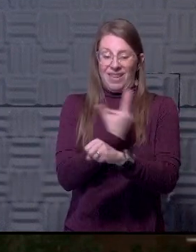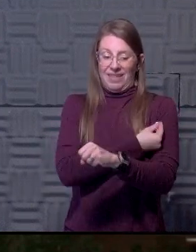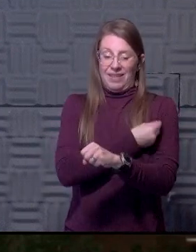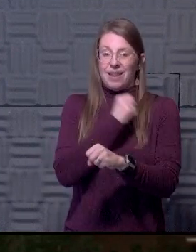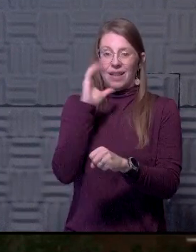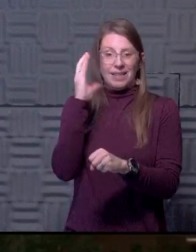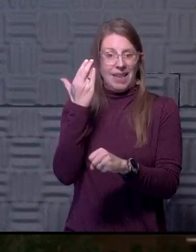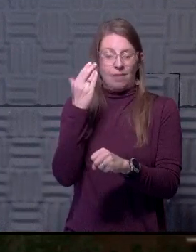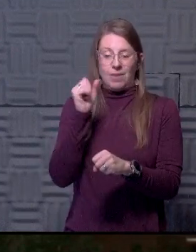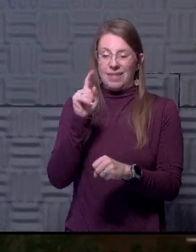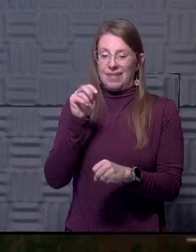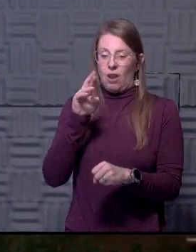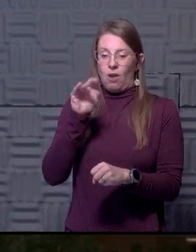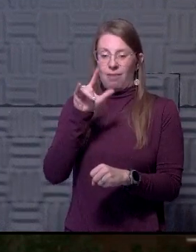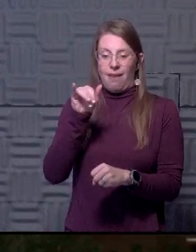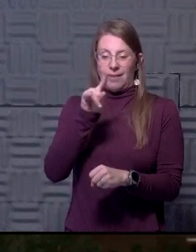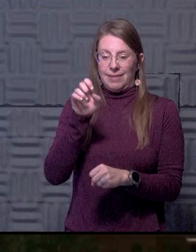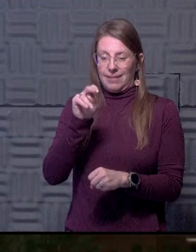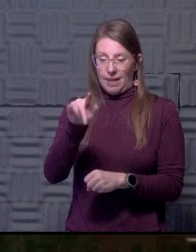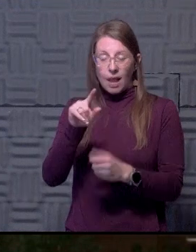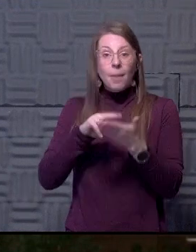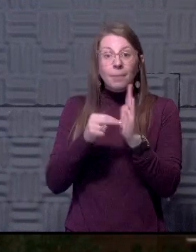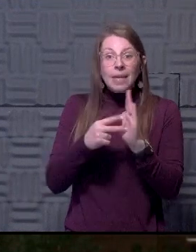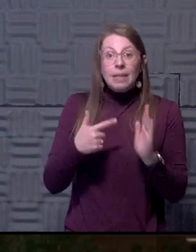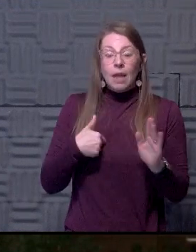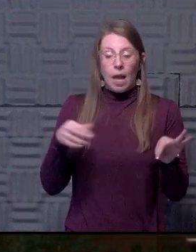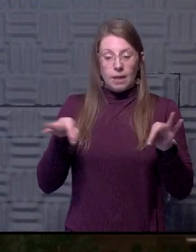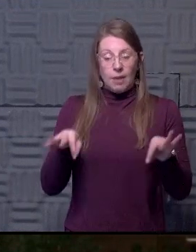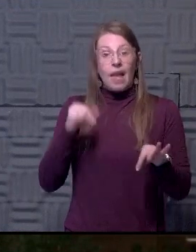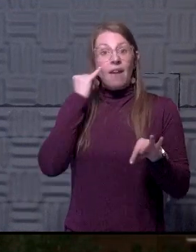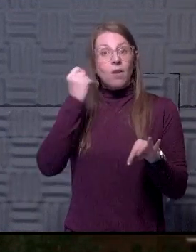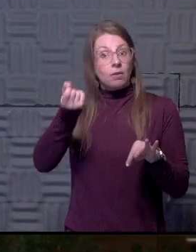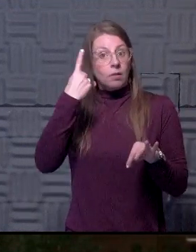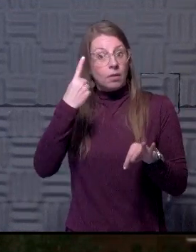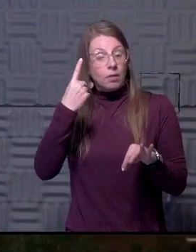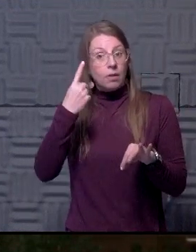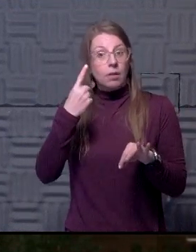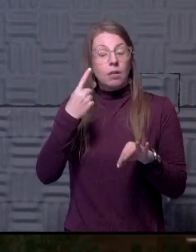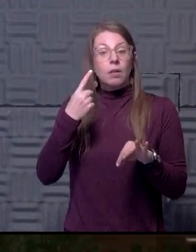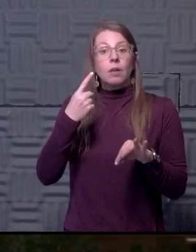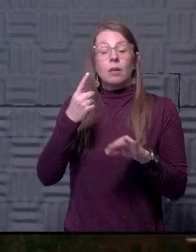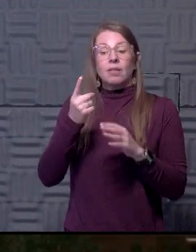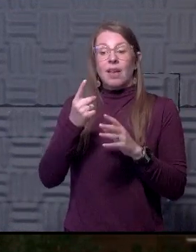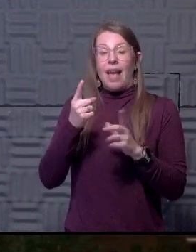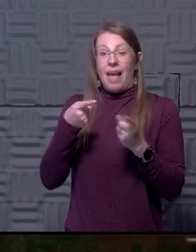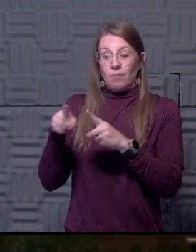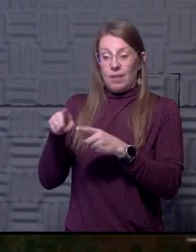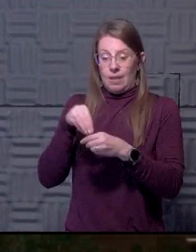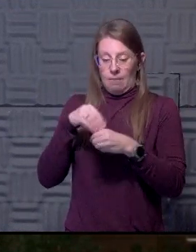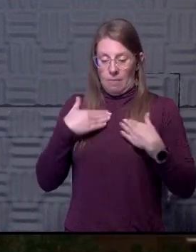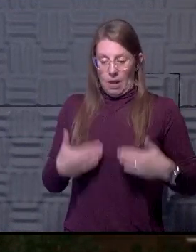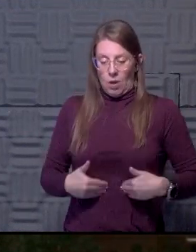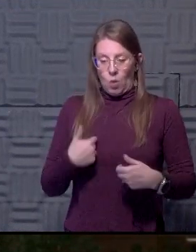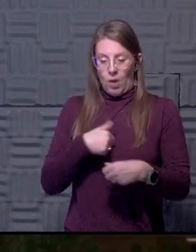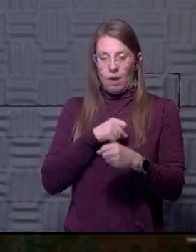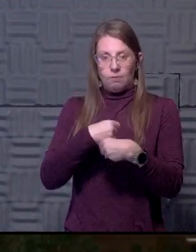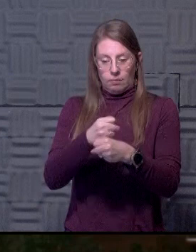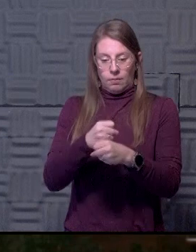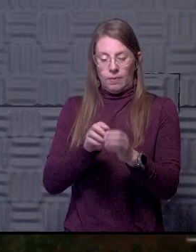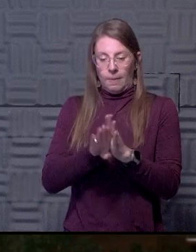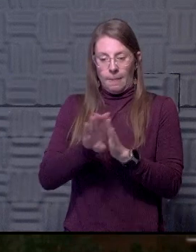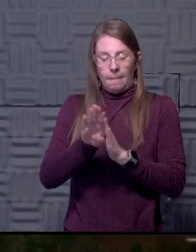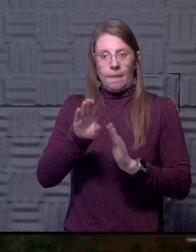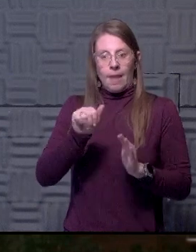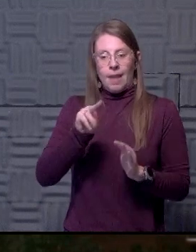be sterilizing. So what that means is, as I explained, if you understand the mechanism of action, we are creating antibodies after you